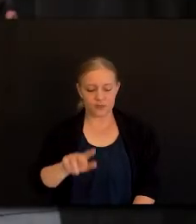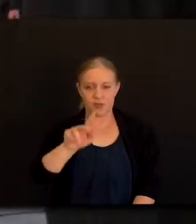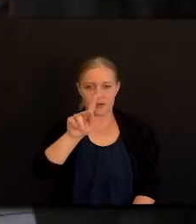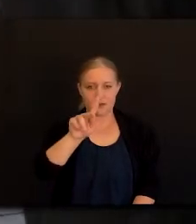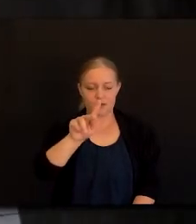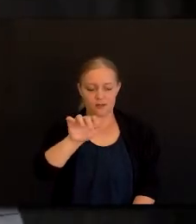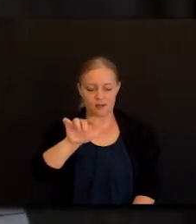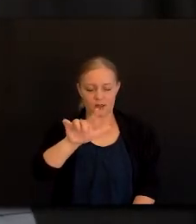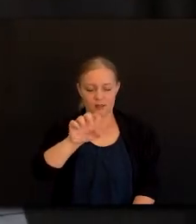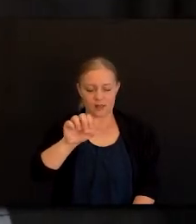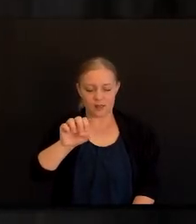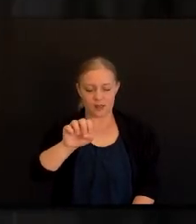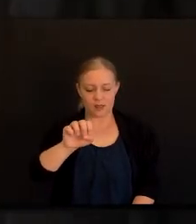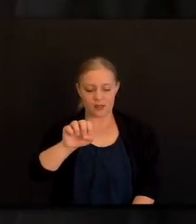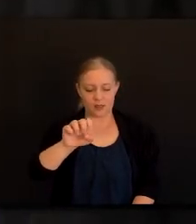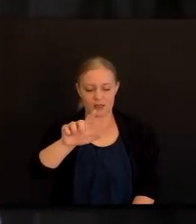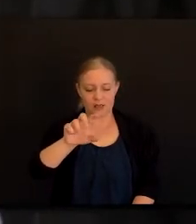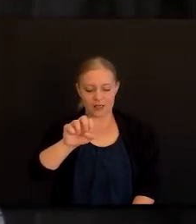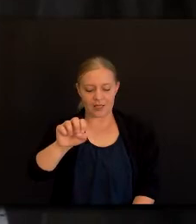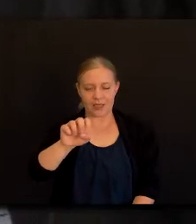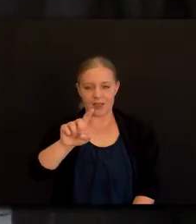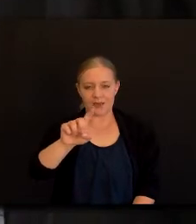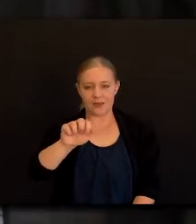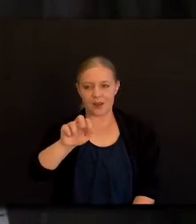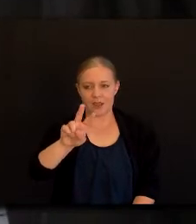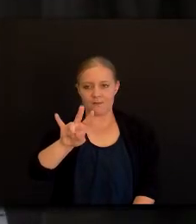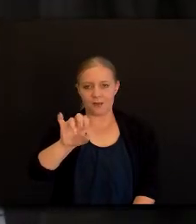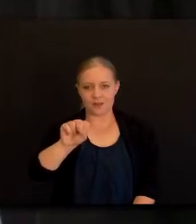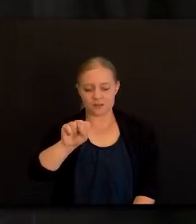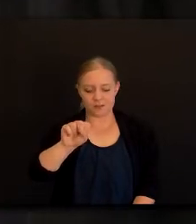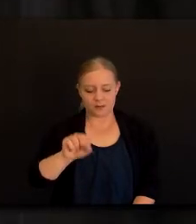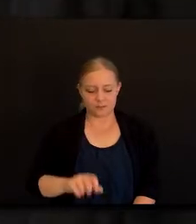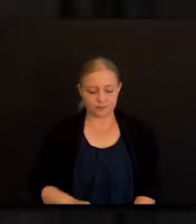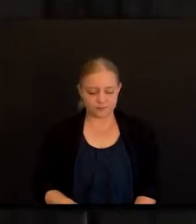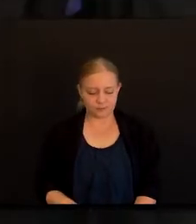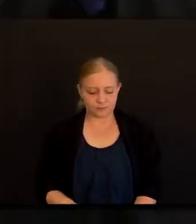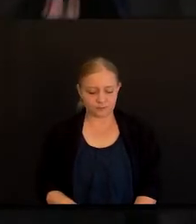Kylie Louise Lee Davis.